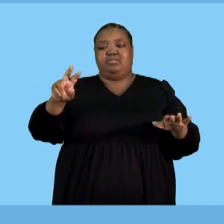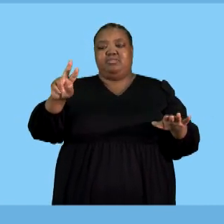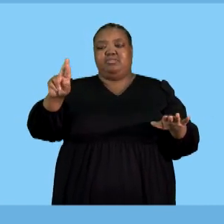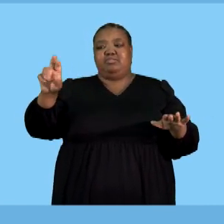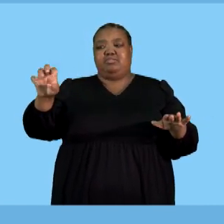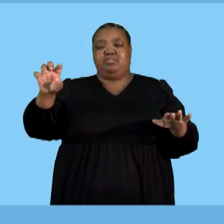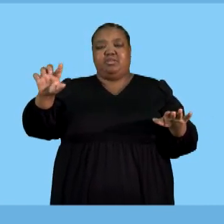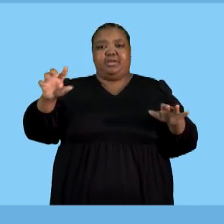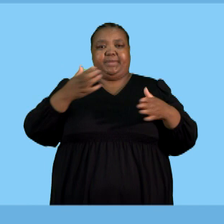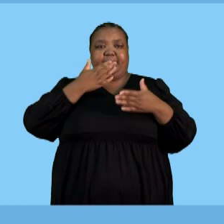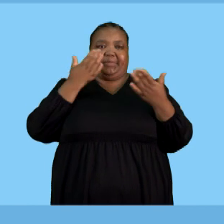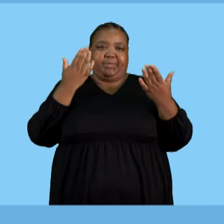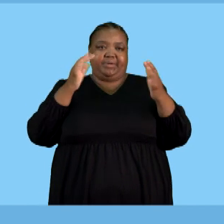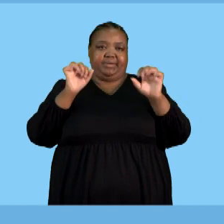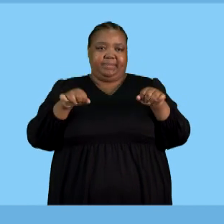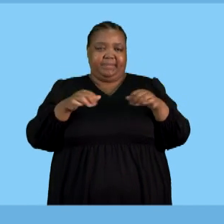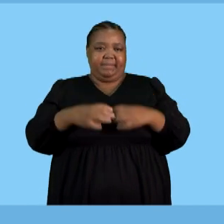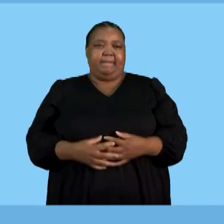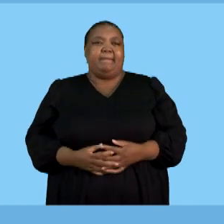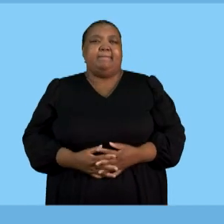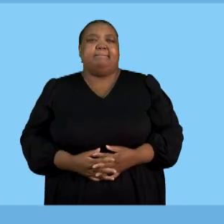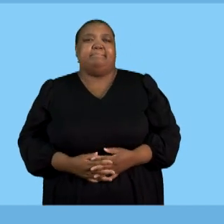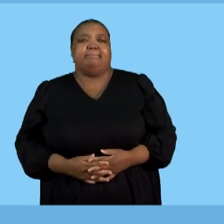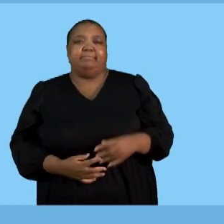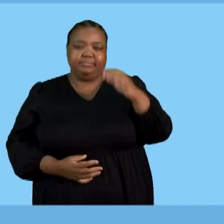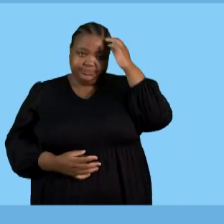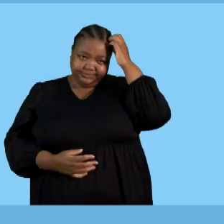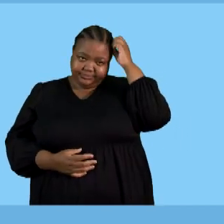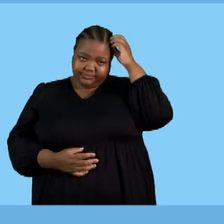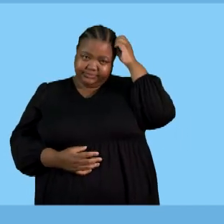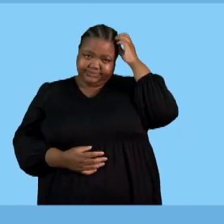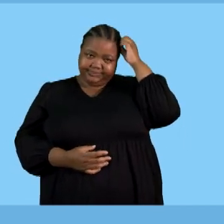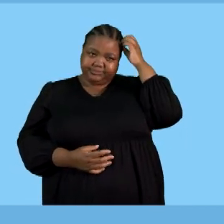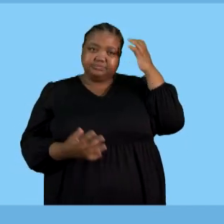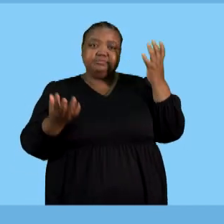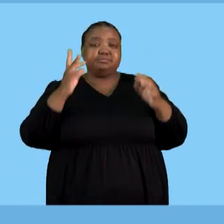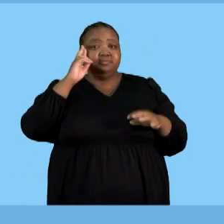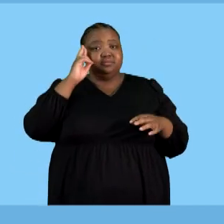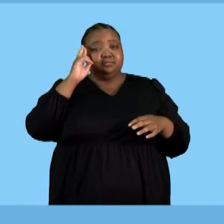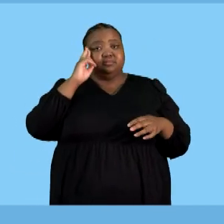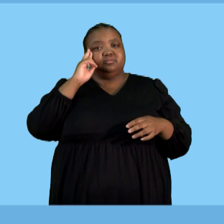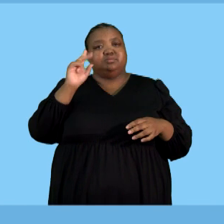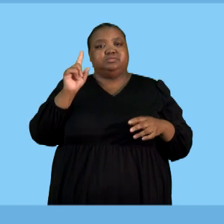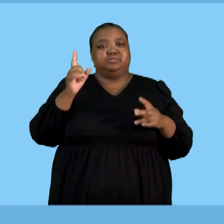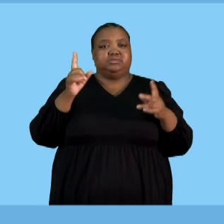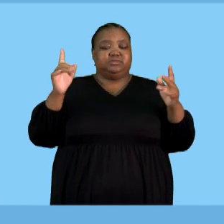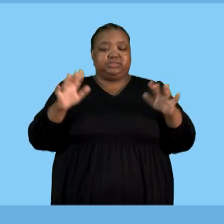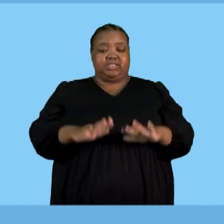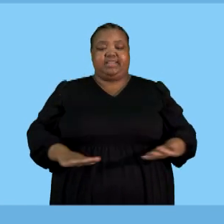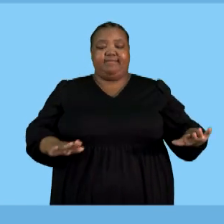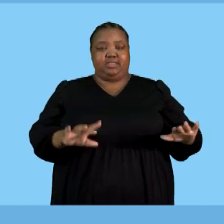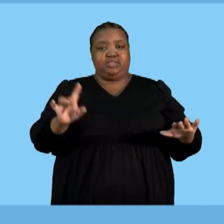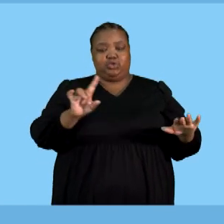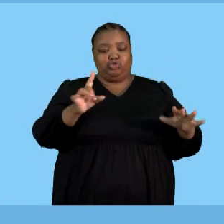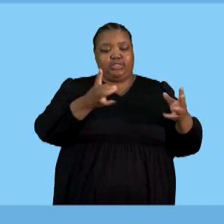rays that are reflected from a rough or irregular surface. Remember that we can have 2 different types